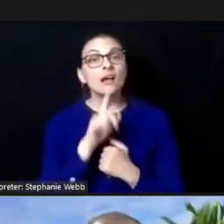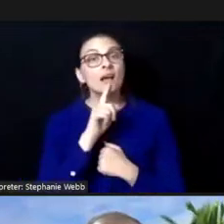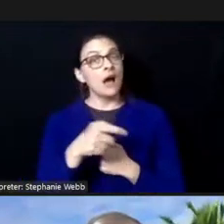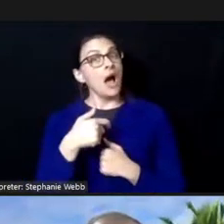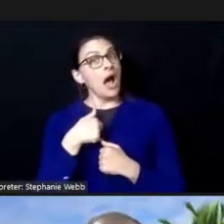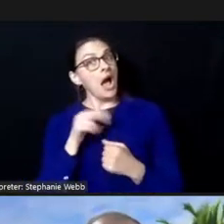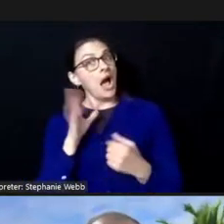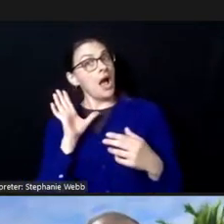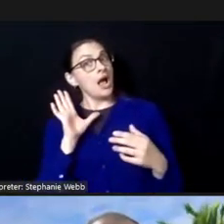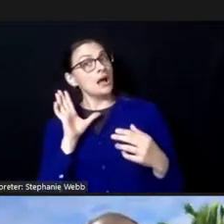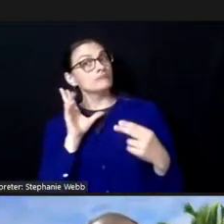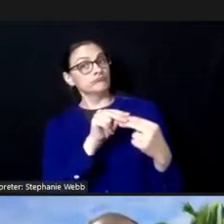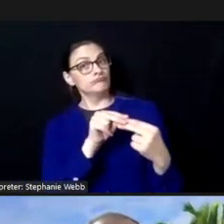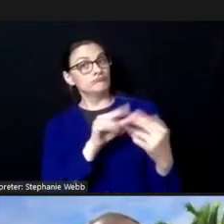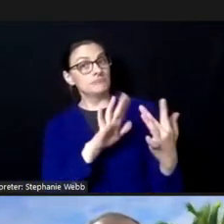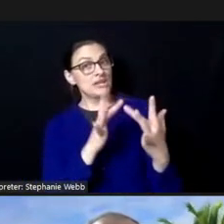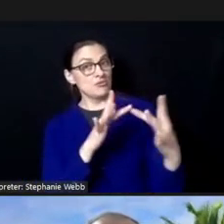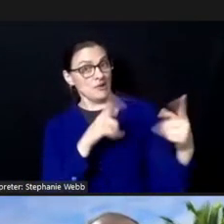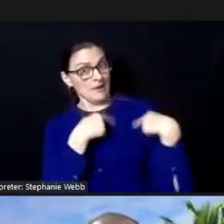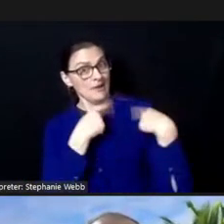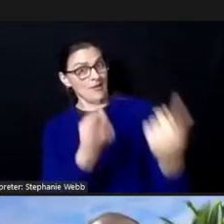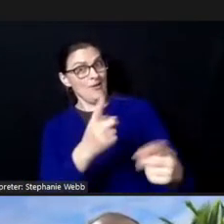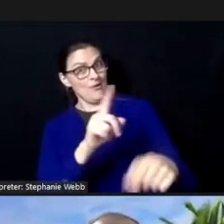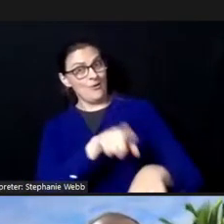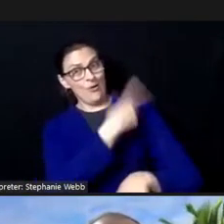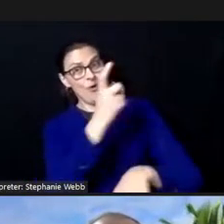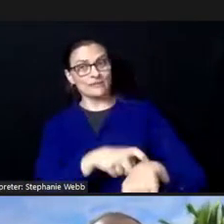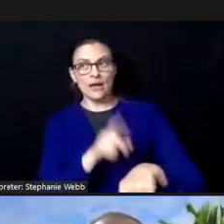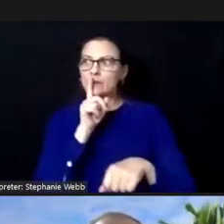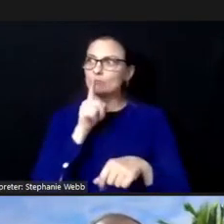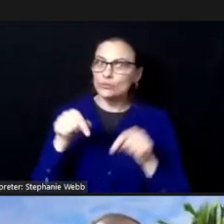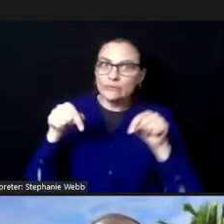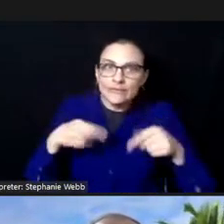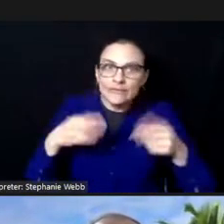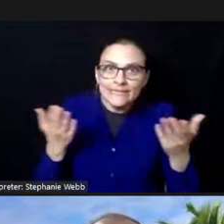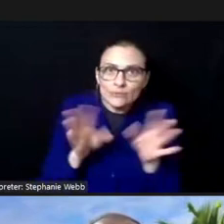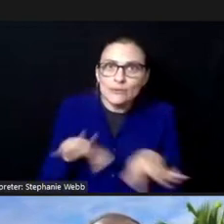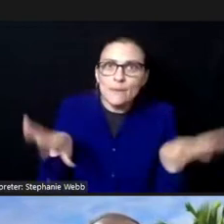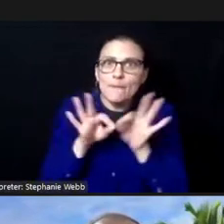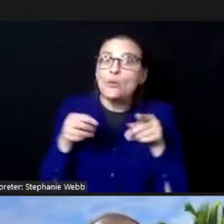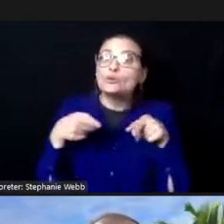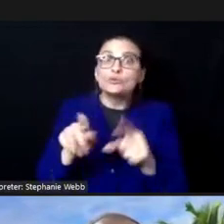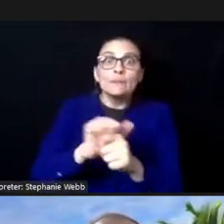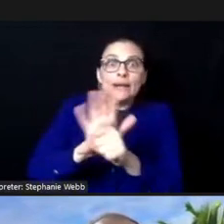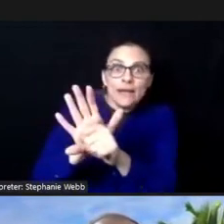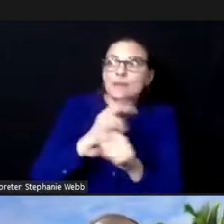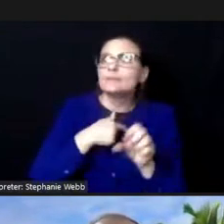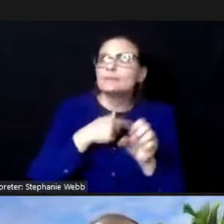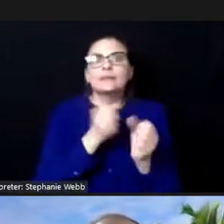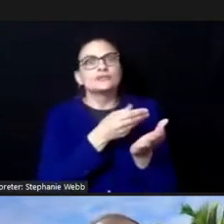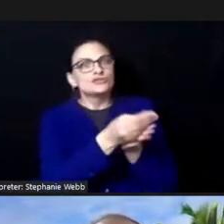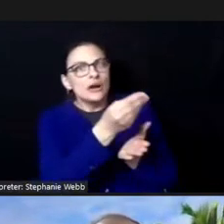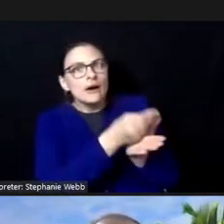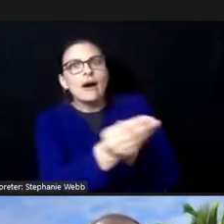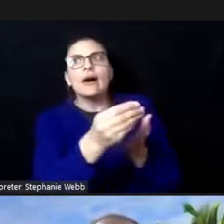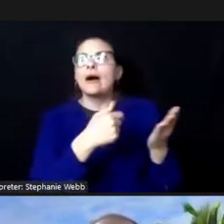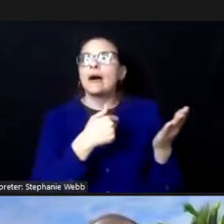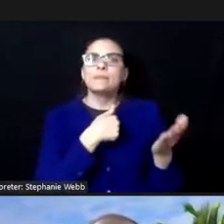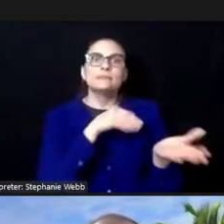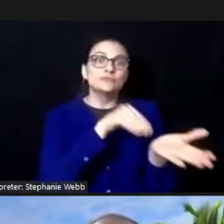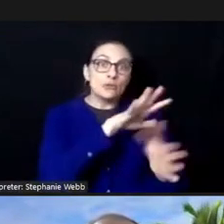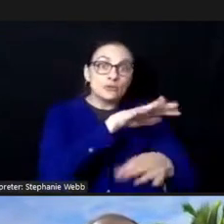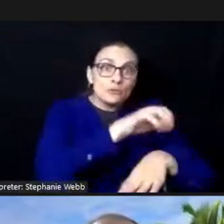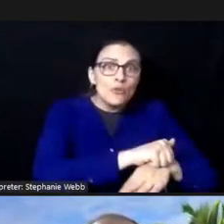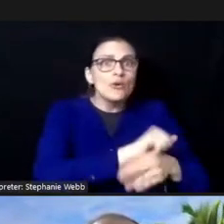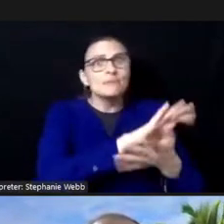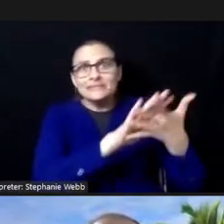here because this was the way during the pandemic that I could shop, I could have doctor's appointments. I don't drive and I'm older. So, you know, there were a lot of